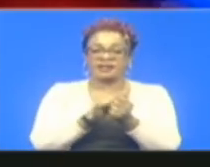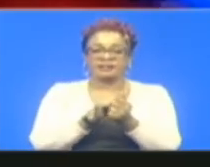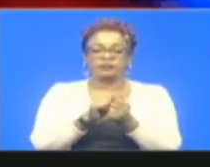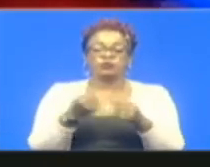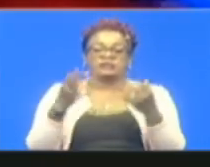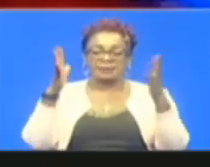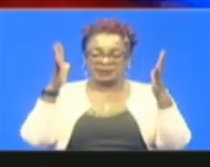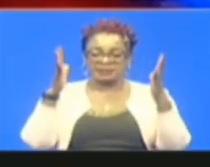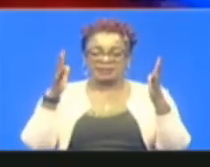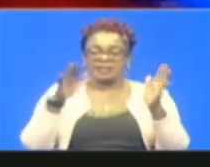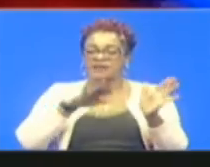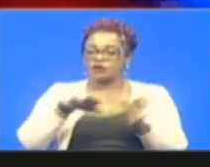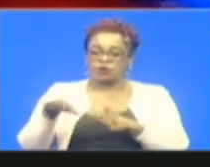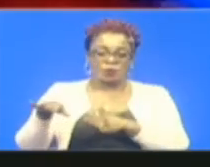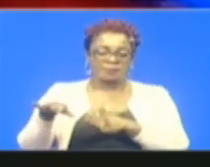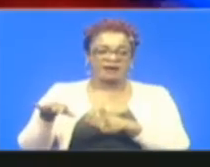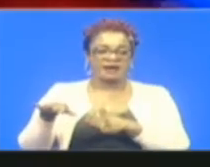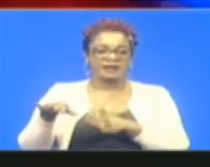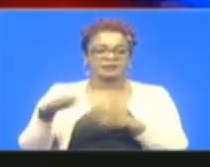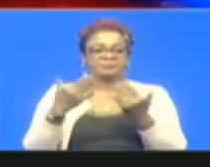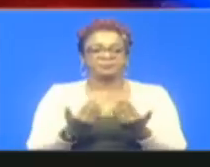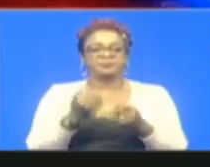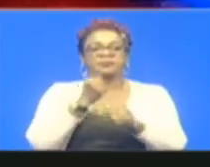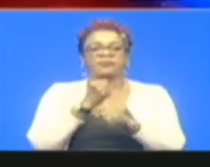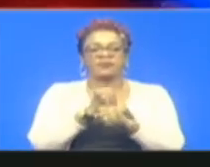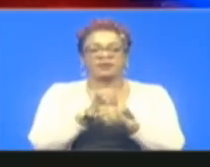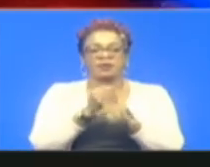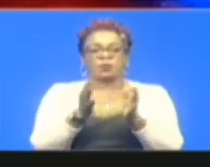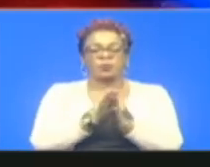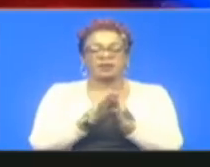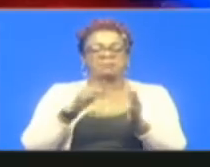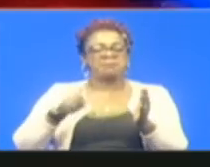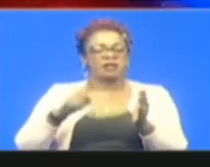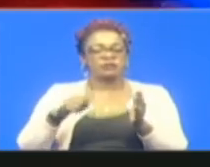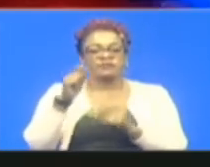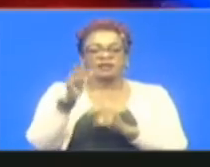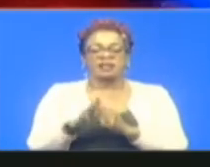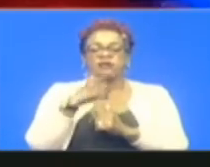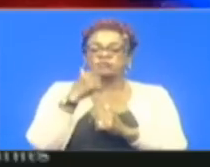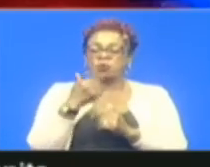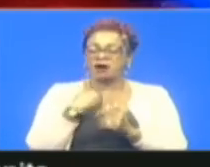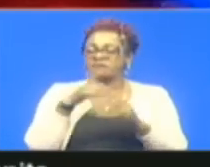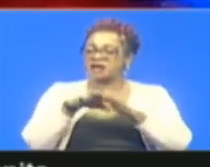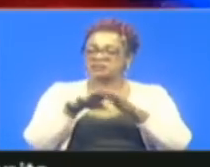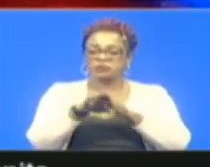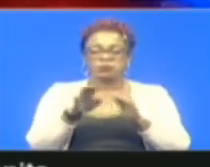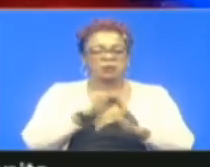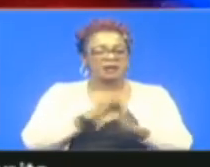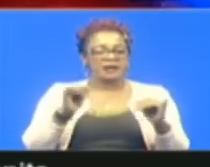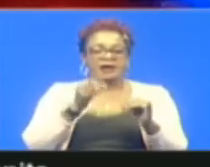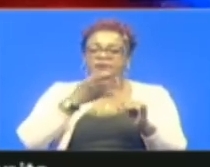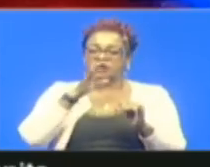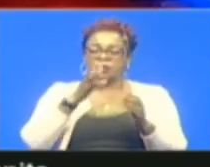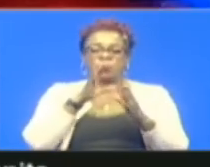theme of leaving no one behind, it did so under the weight of the millions of Kenyans who have no access to clean drinking water.